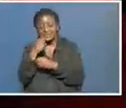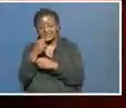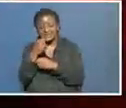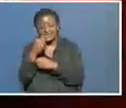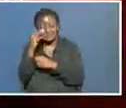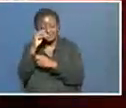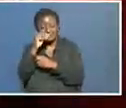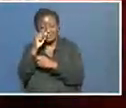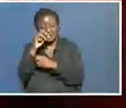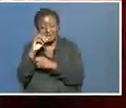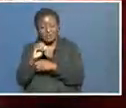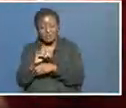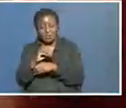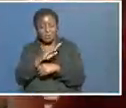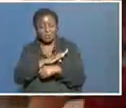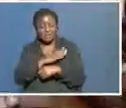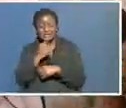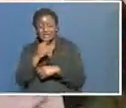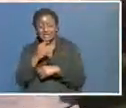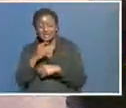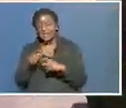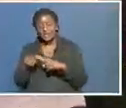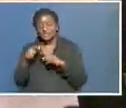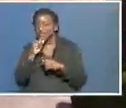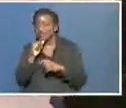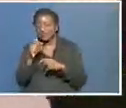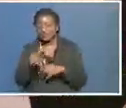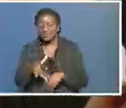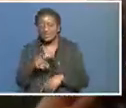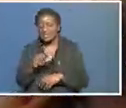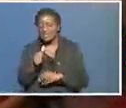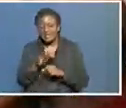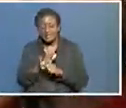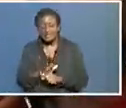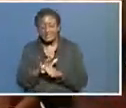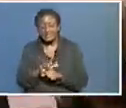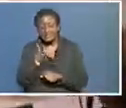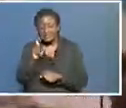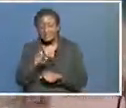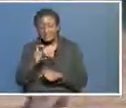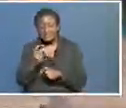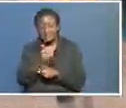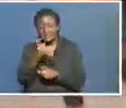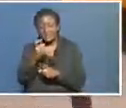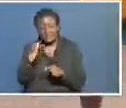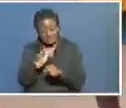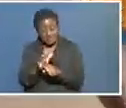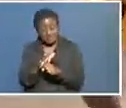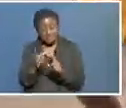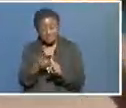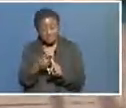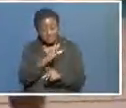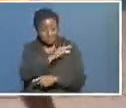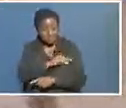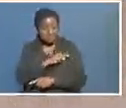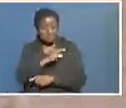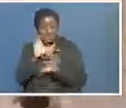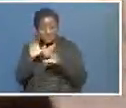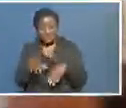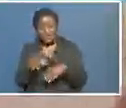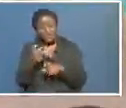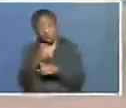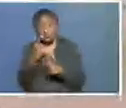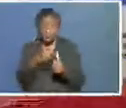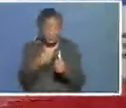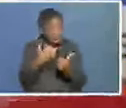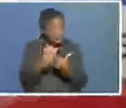any early pressure. You could lose these 2 games and come back and win the next 4. You have to win enough to qualify. You could win your first game. That don't mean you're going